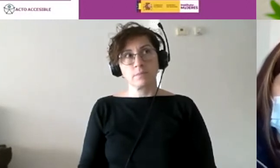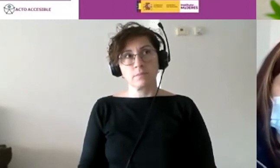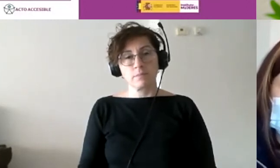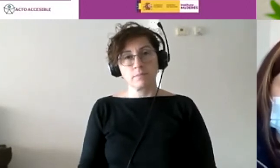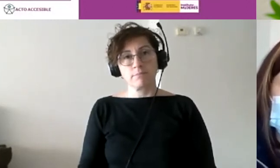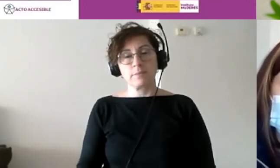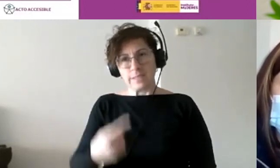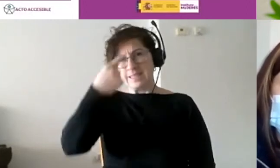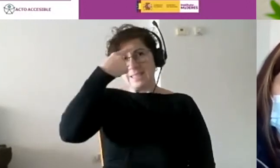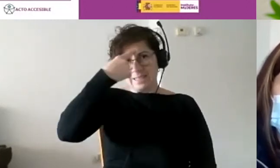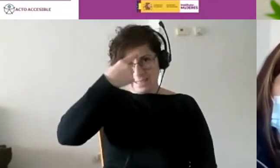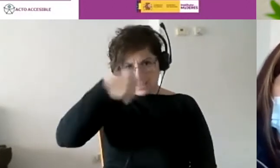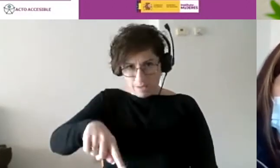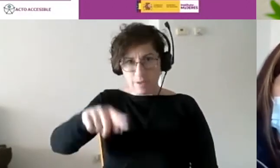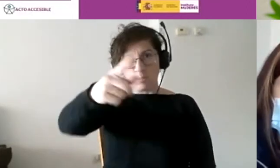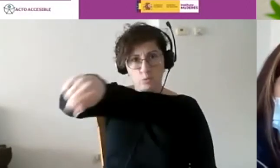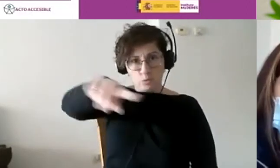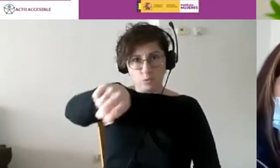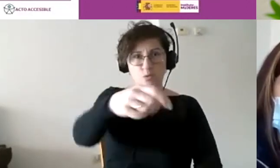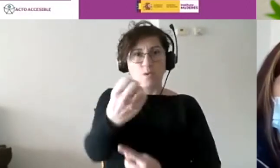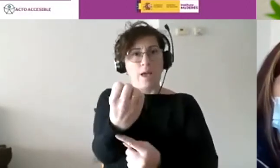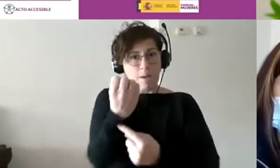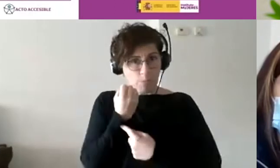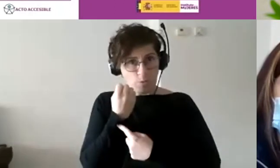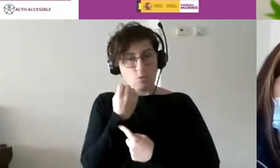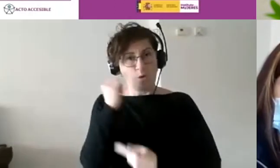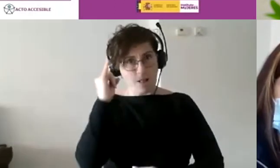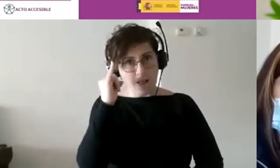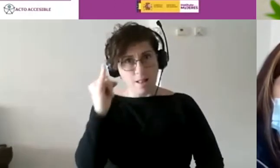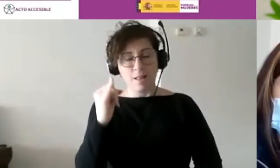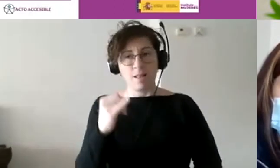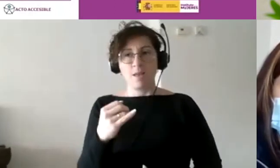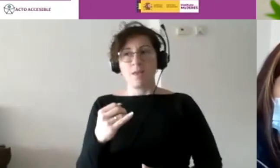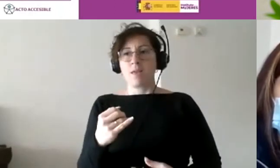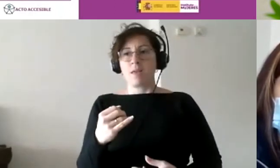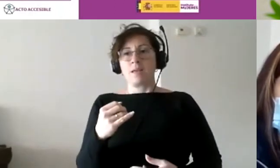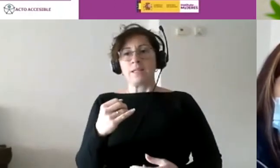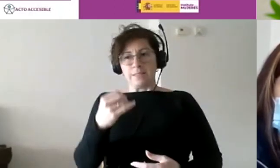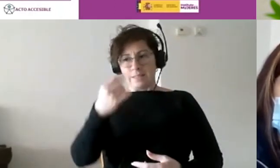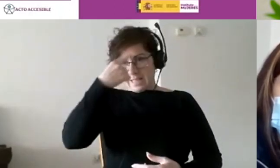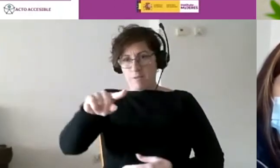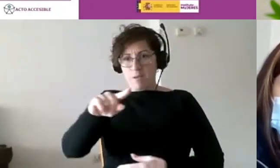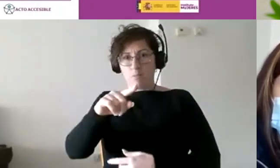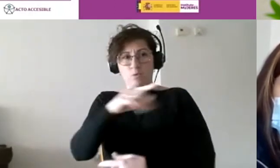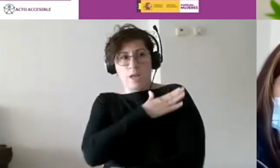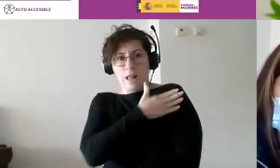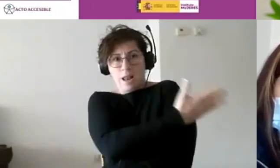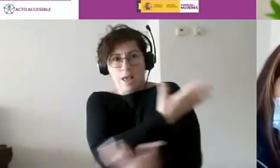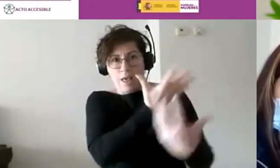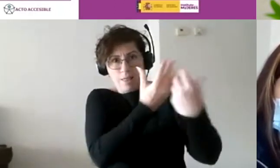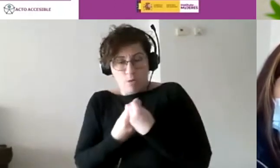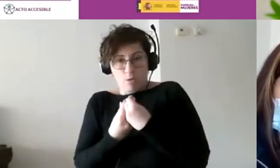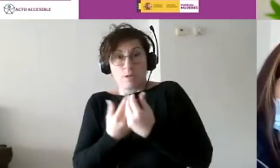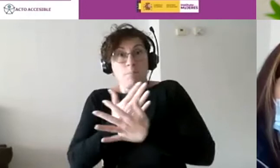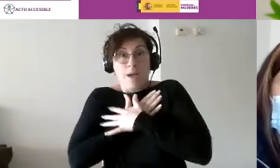not alone, because we feel that you are supporting us, and it's very essential, it's very important for us now in